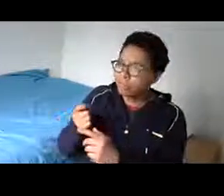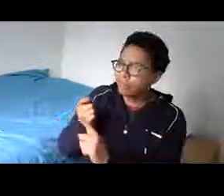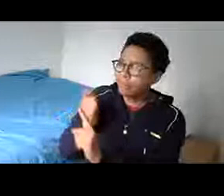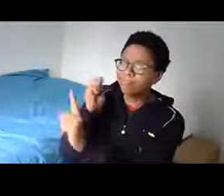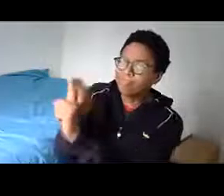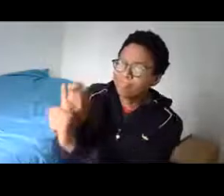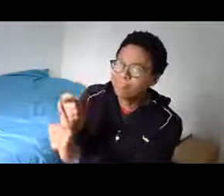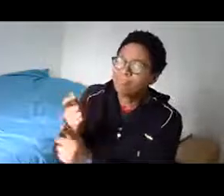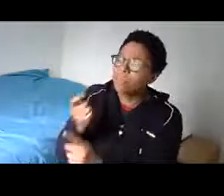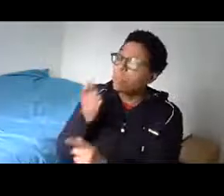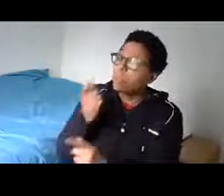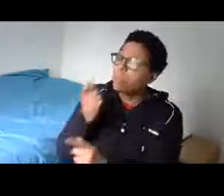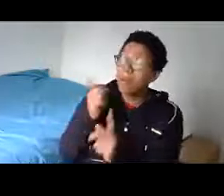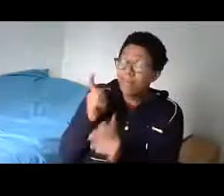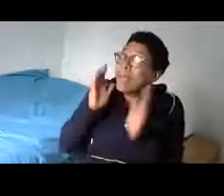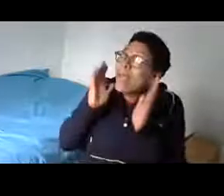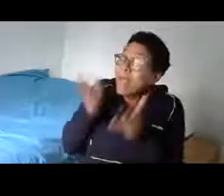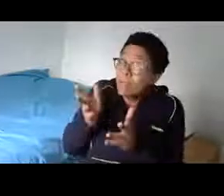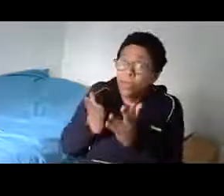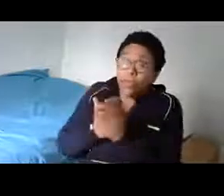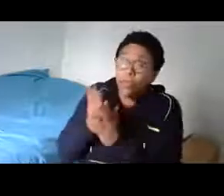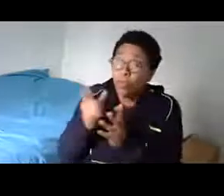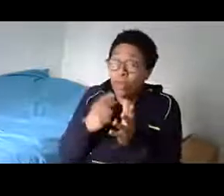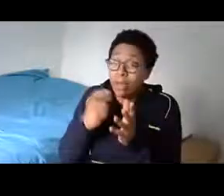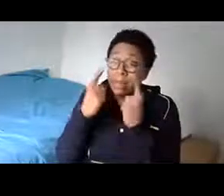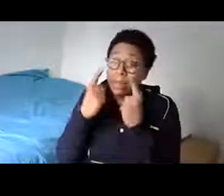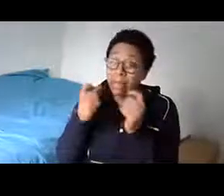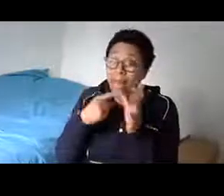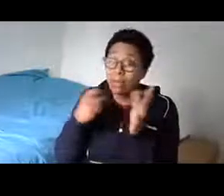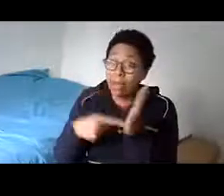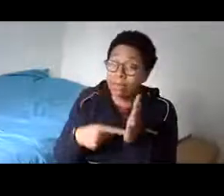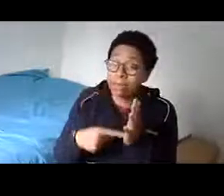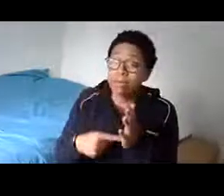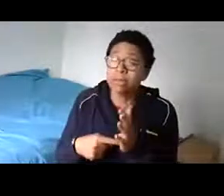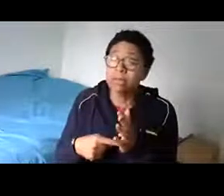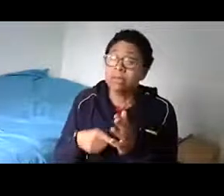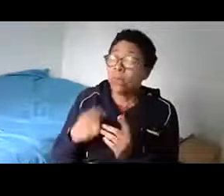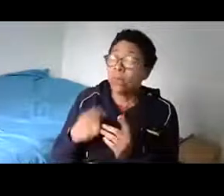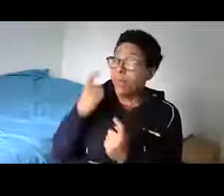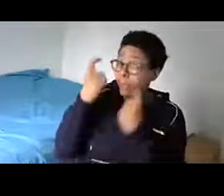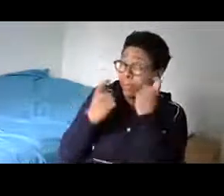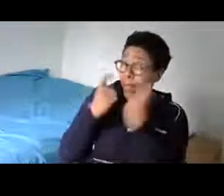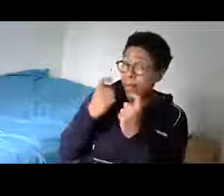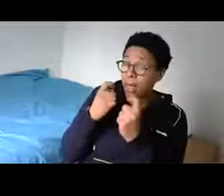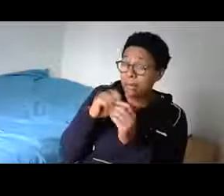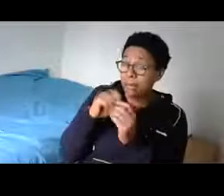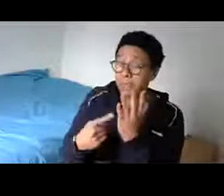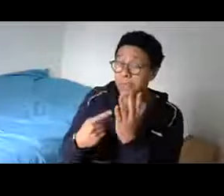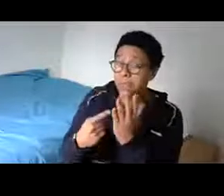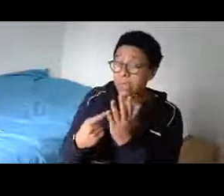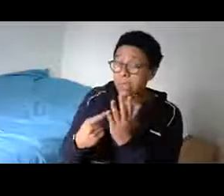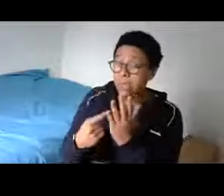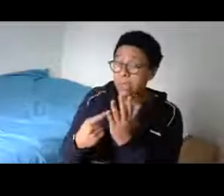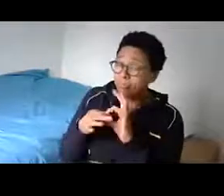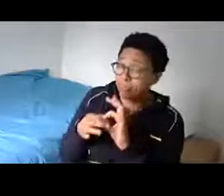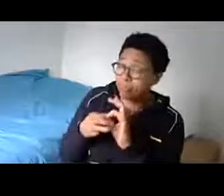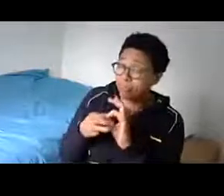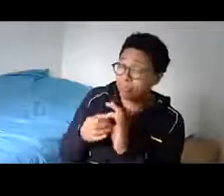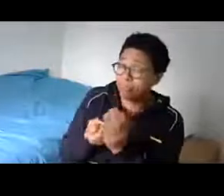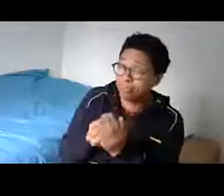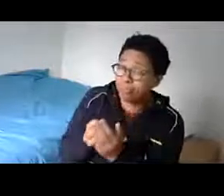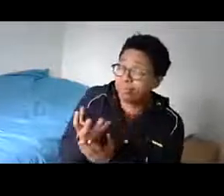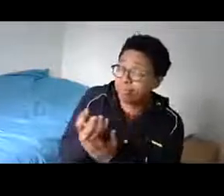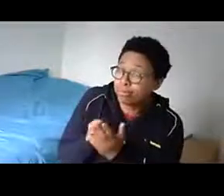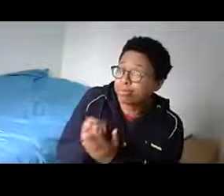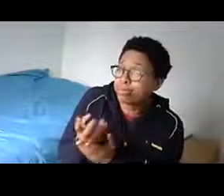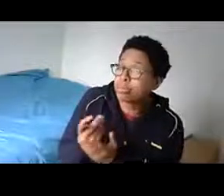Act. You need think about disability-related expenditure, and this is really, as I say, the best